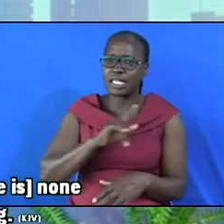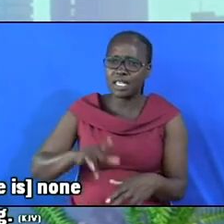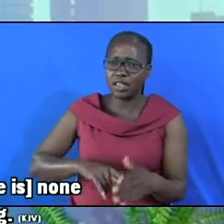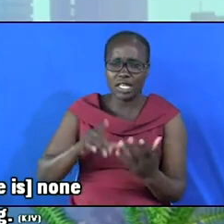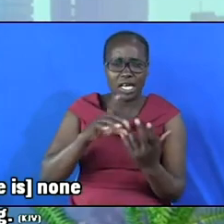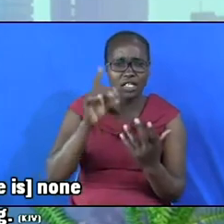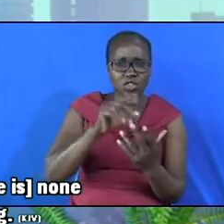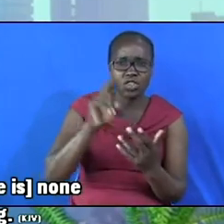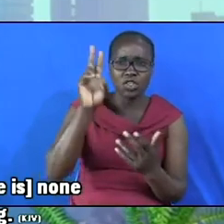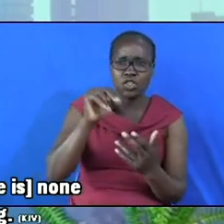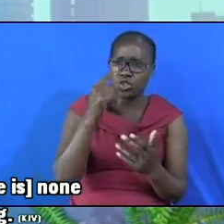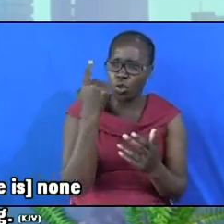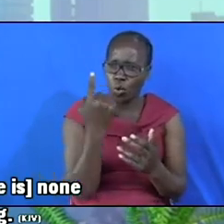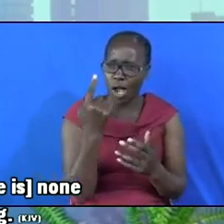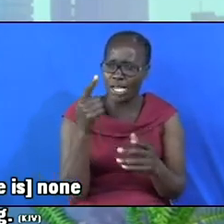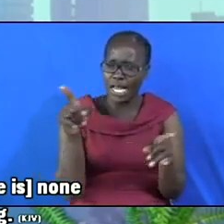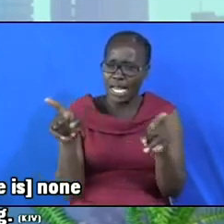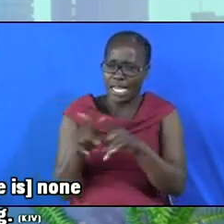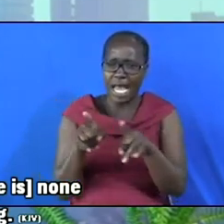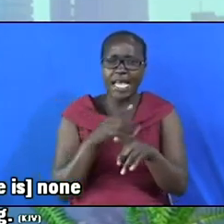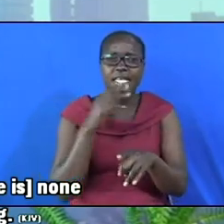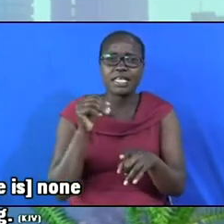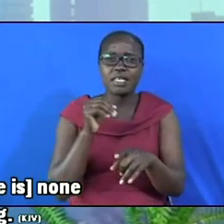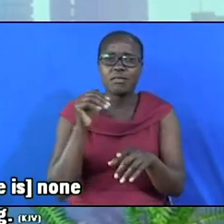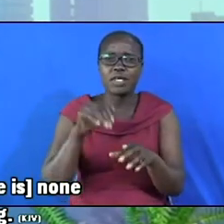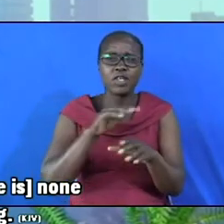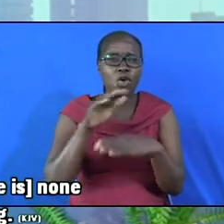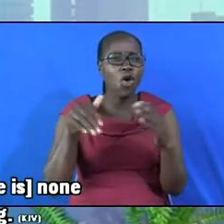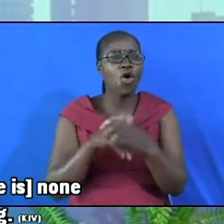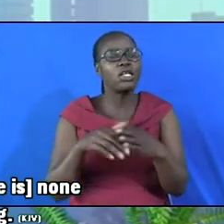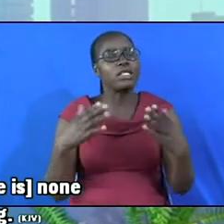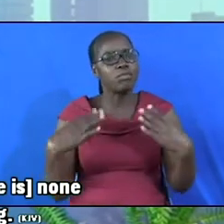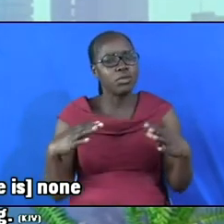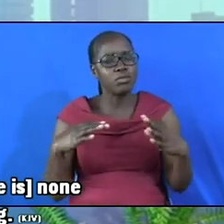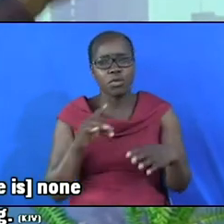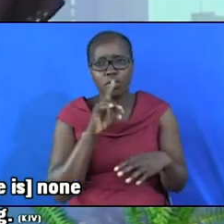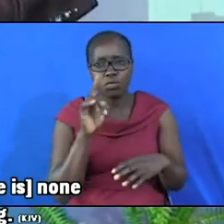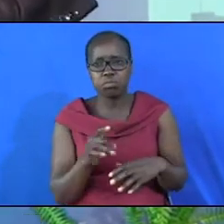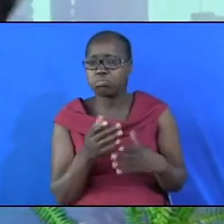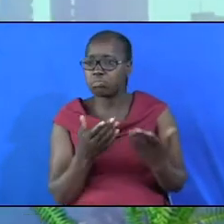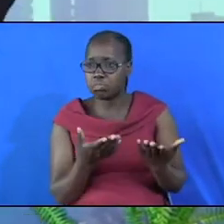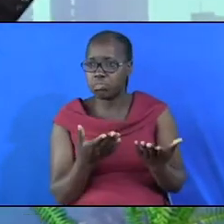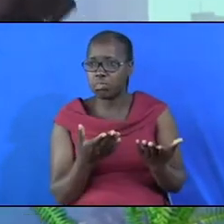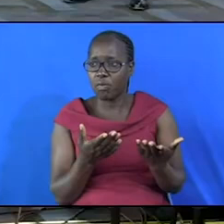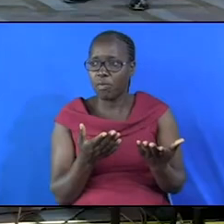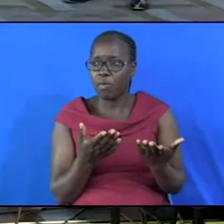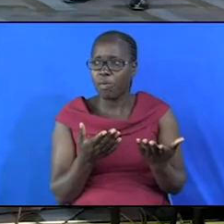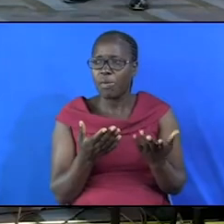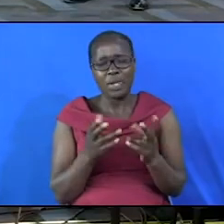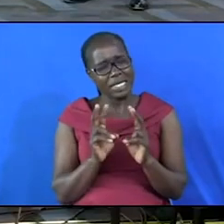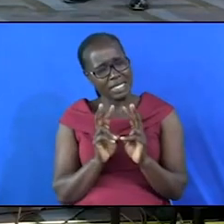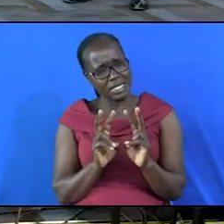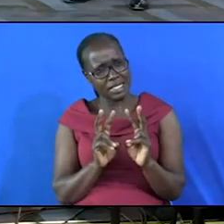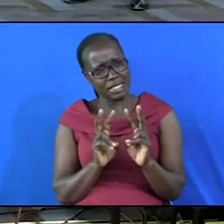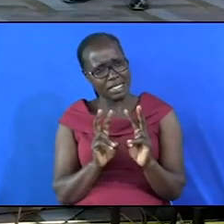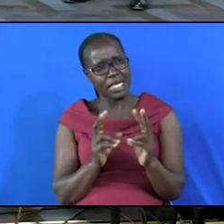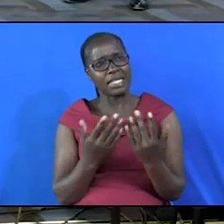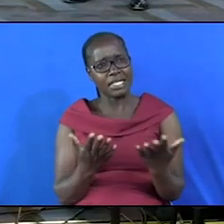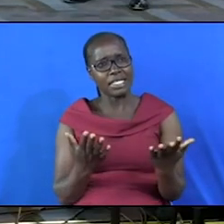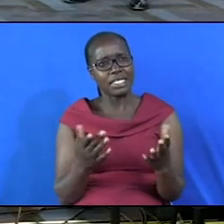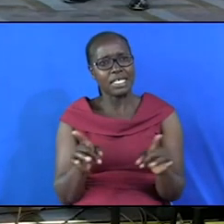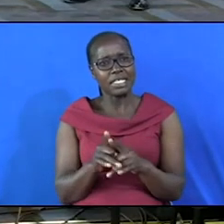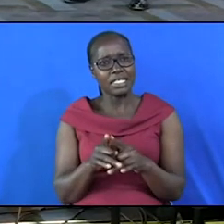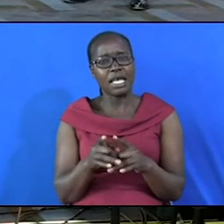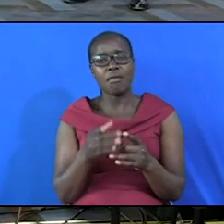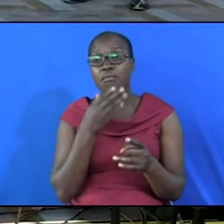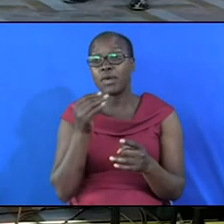There is no one like him among all the people.'" You see, he's looking at things the way men look